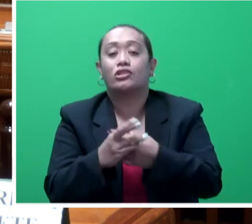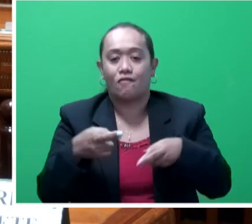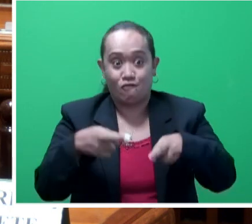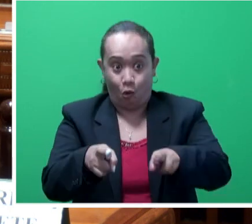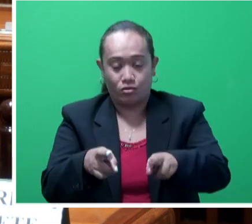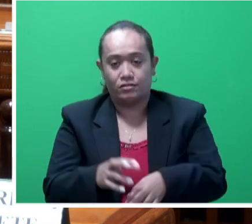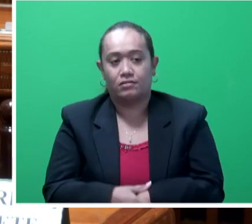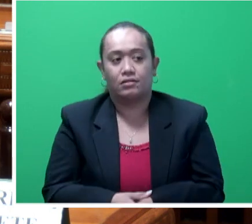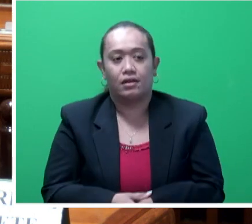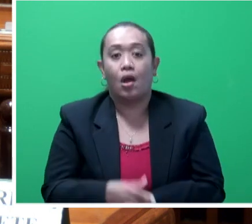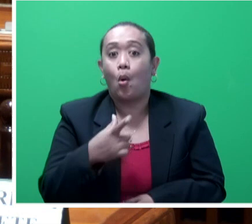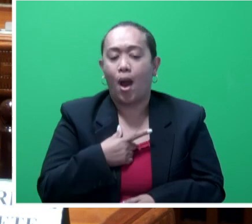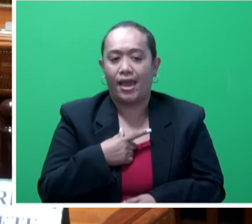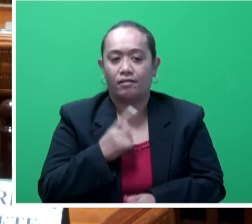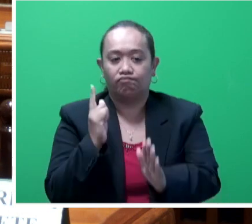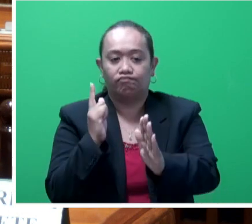of overspeeding,